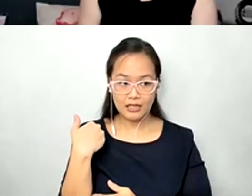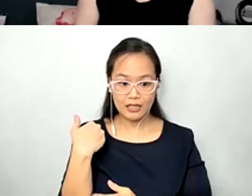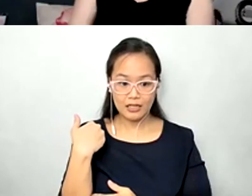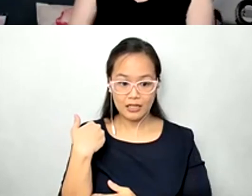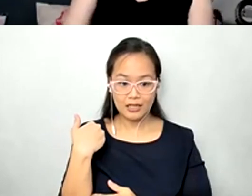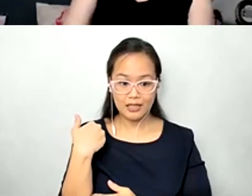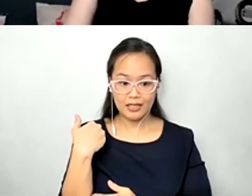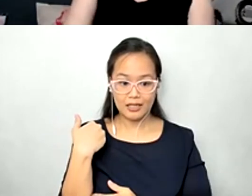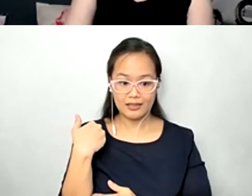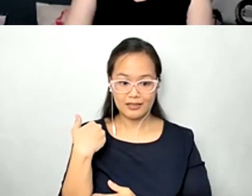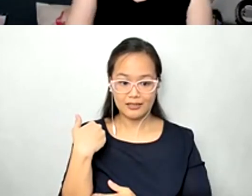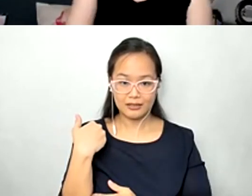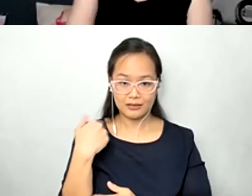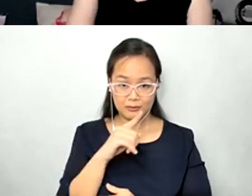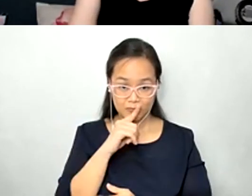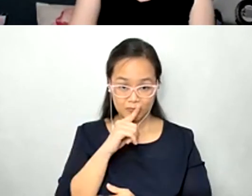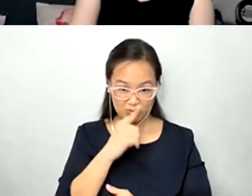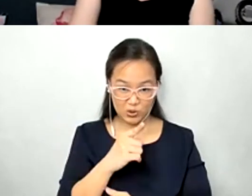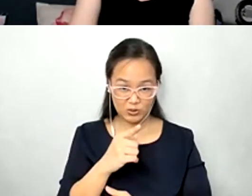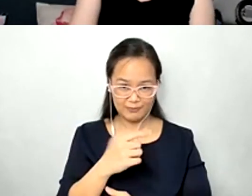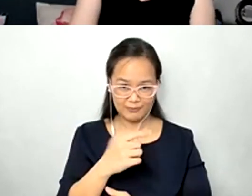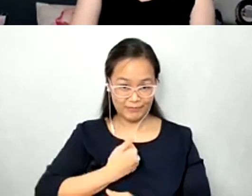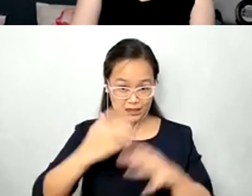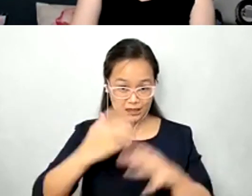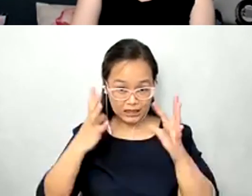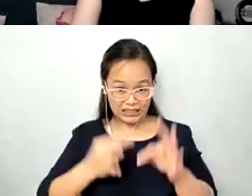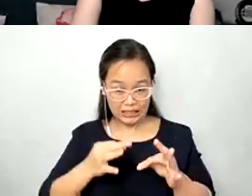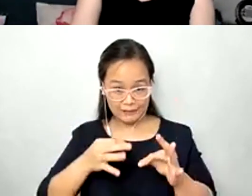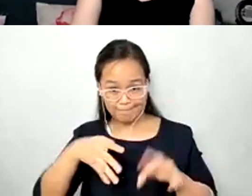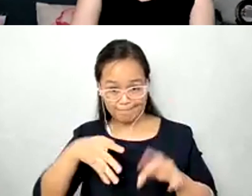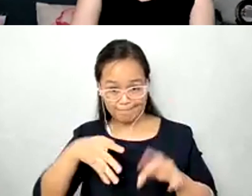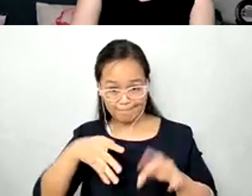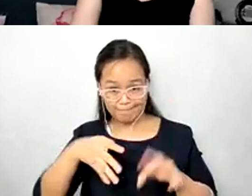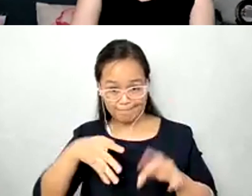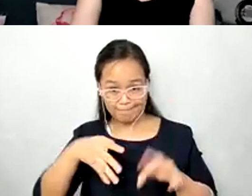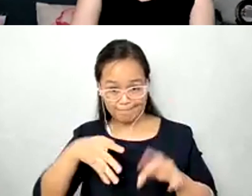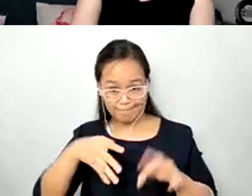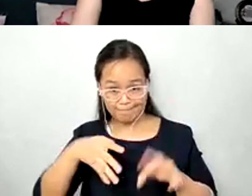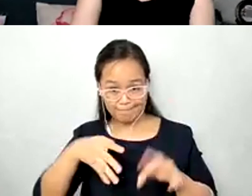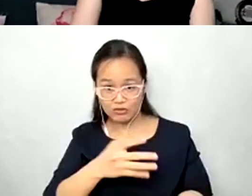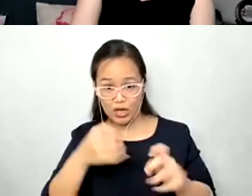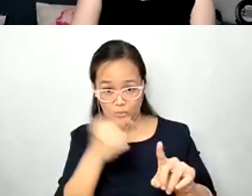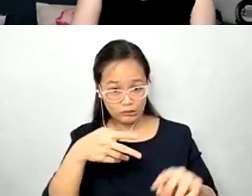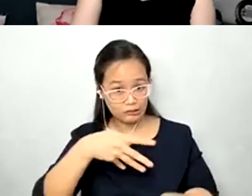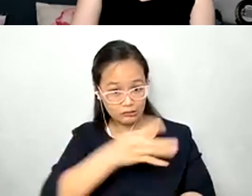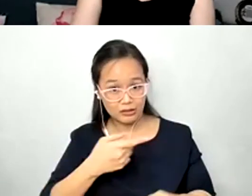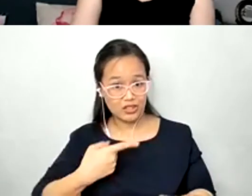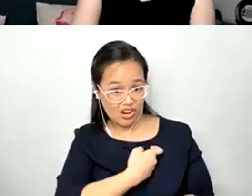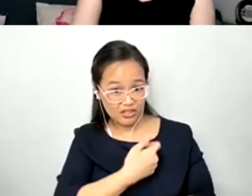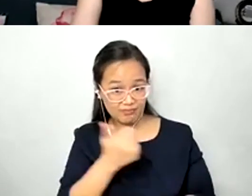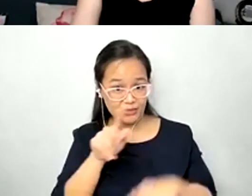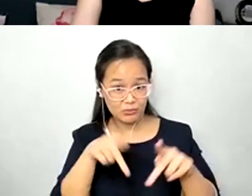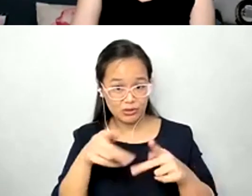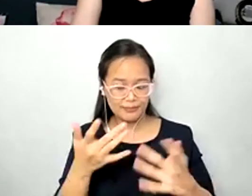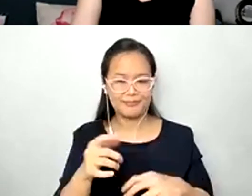regardless sinasadya mo or hindi? So ganun din for me, I guess, which I also applied to myself kasi medyo na